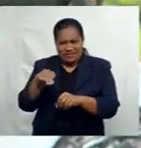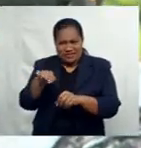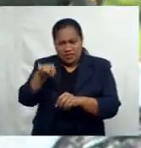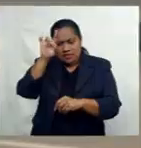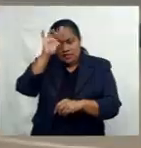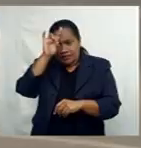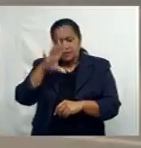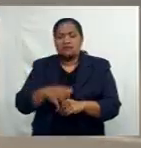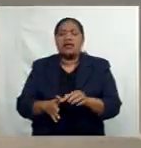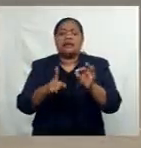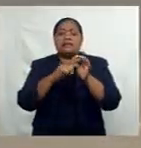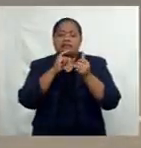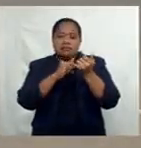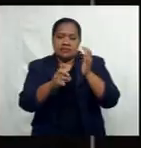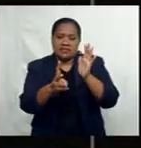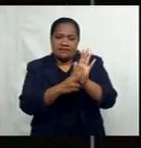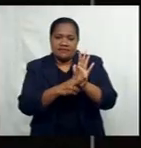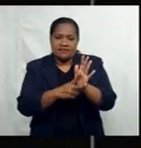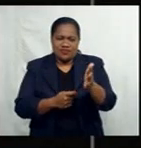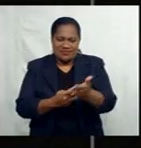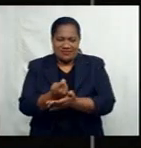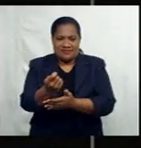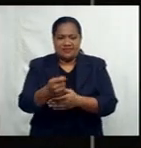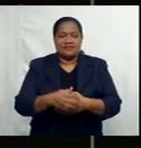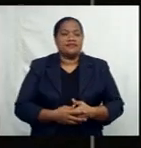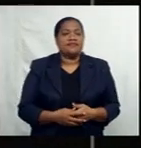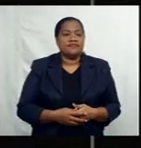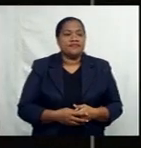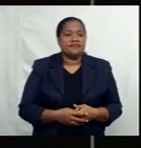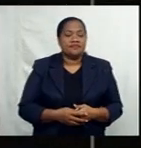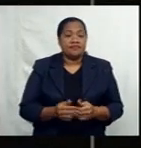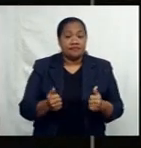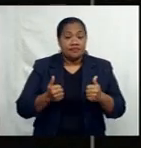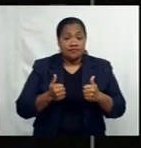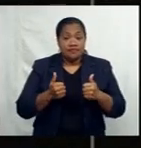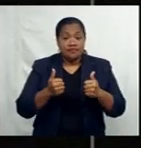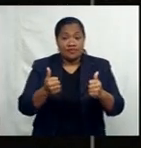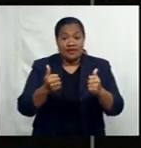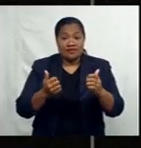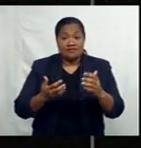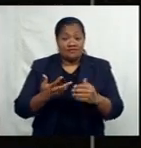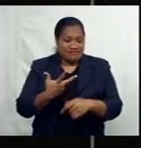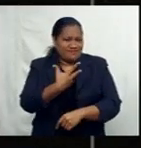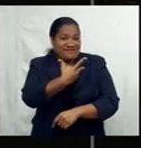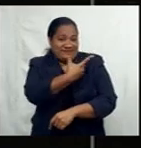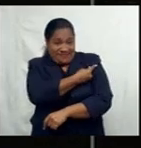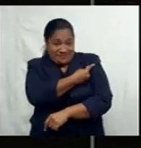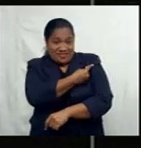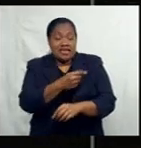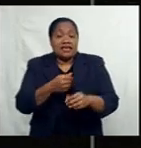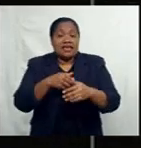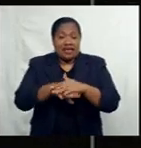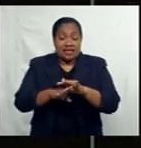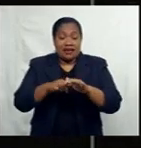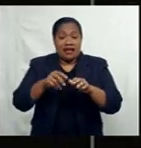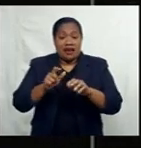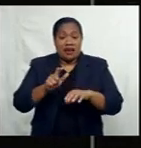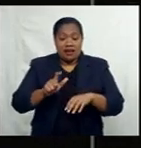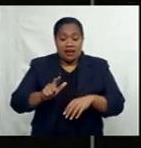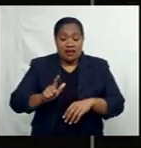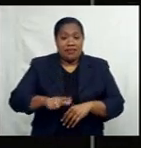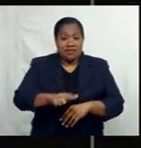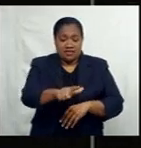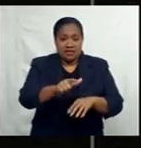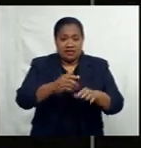levy. Lina Rees, FBC News. The drive-through vaccination in Lombasa has gotten off to a slow start, with only a few